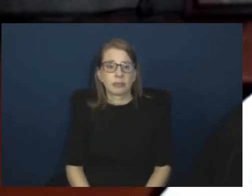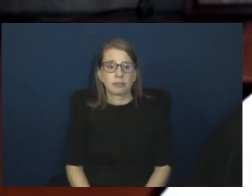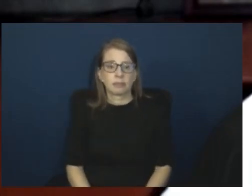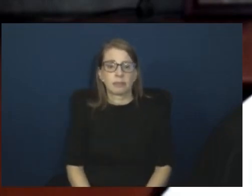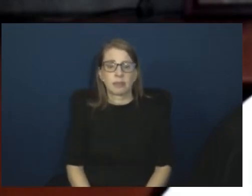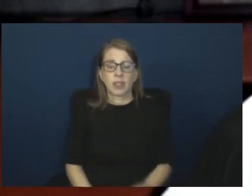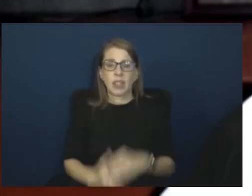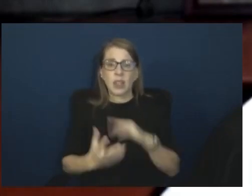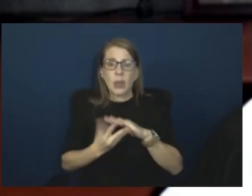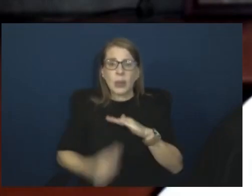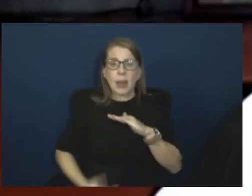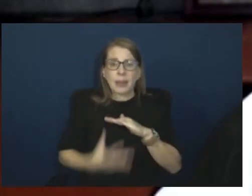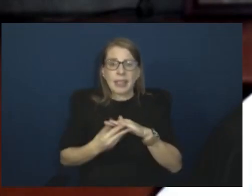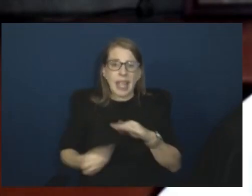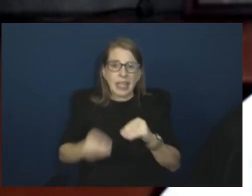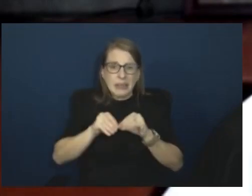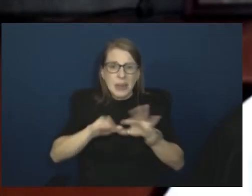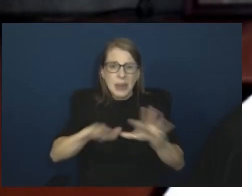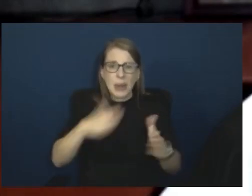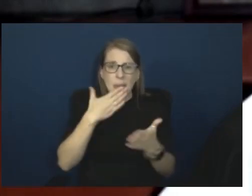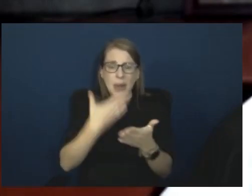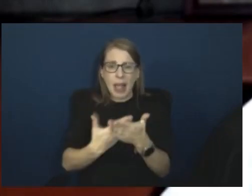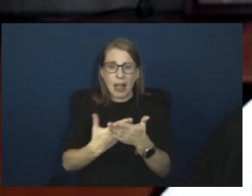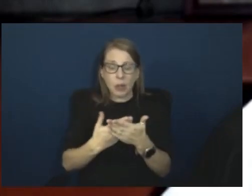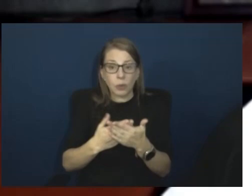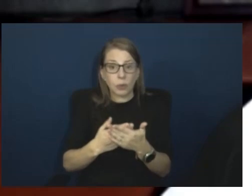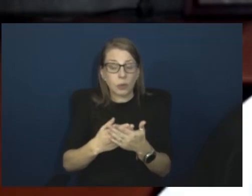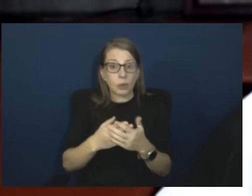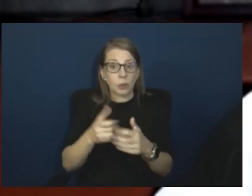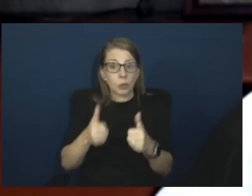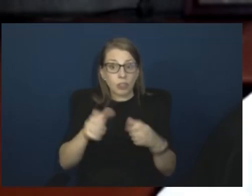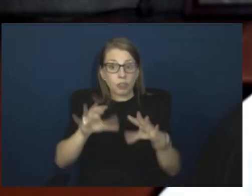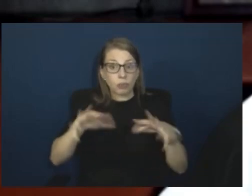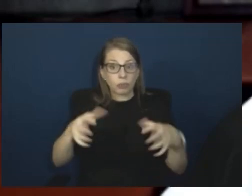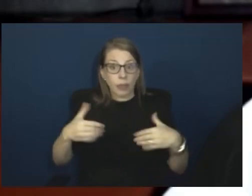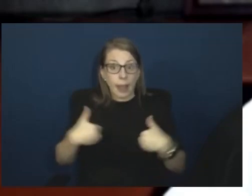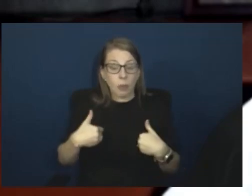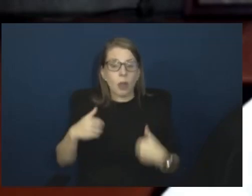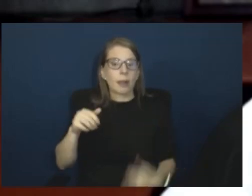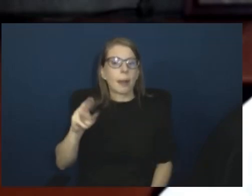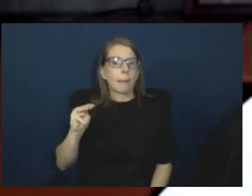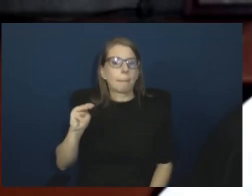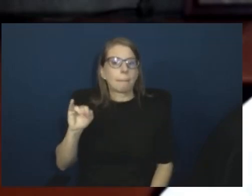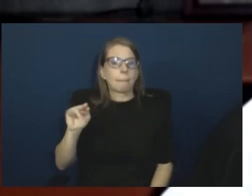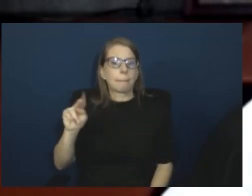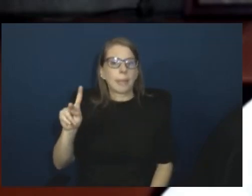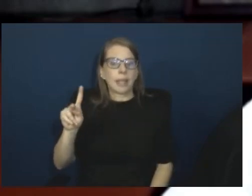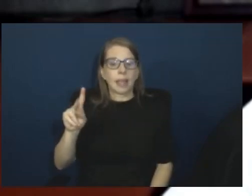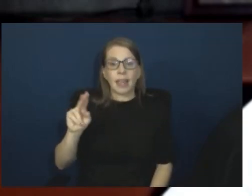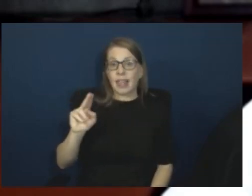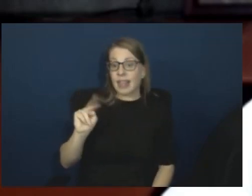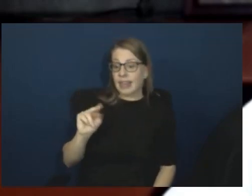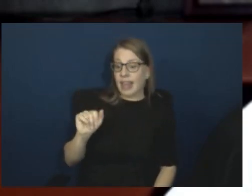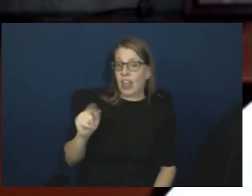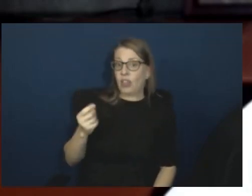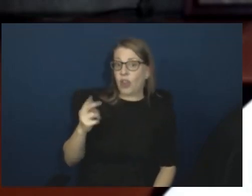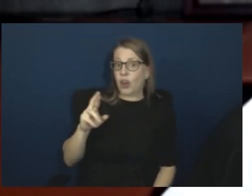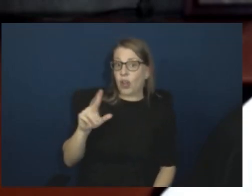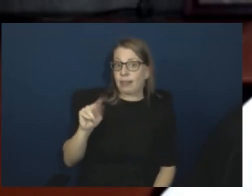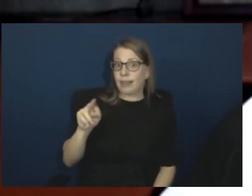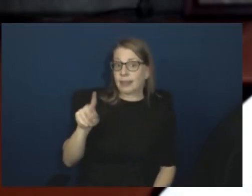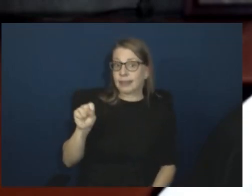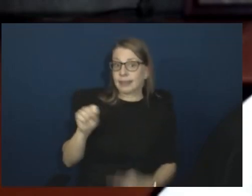replicates and transmits very well within mink. And in the Netherlands and in Denmark, there were cases that these